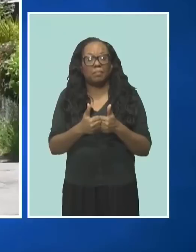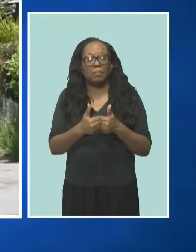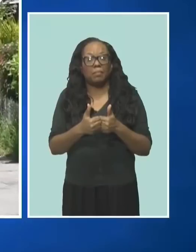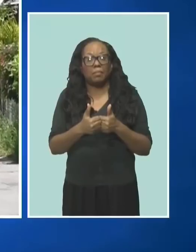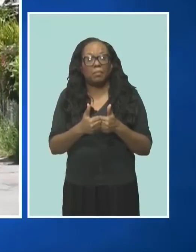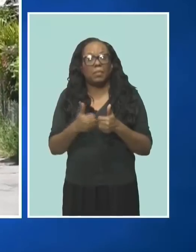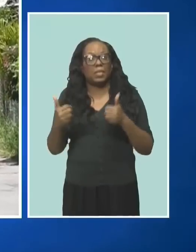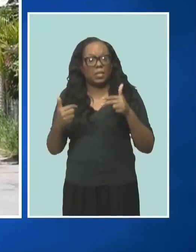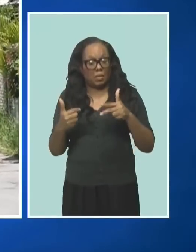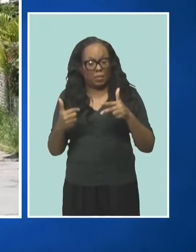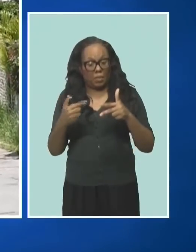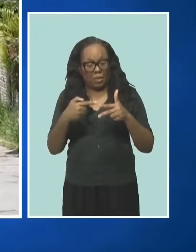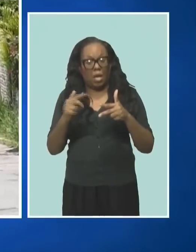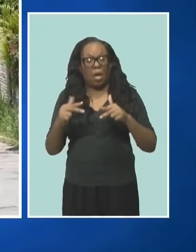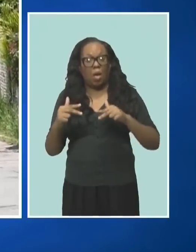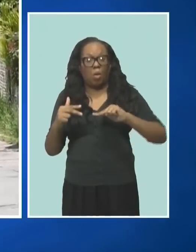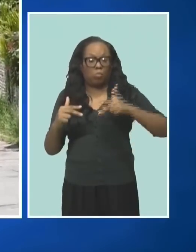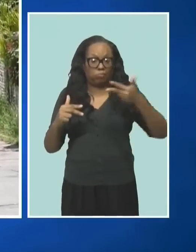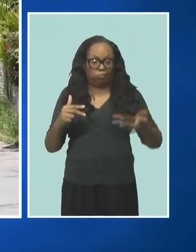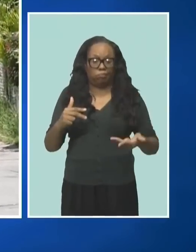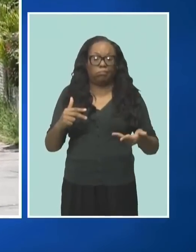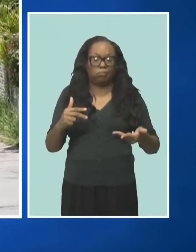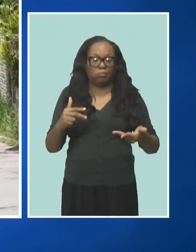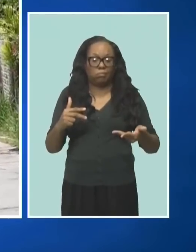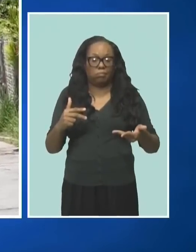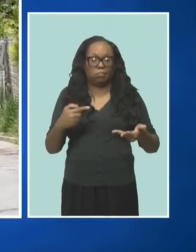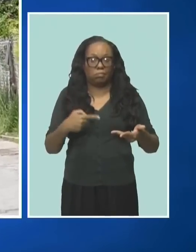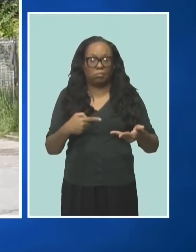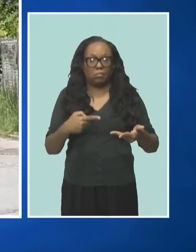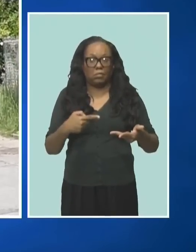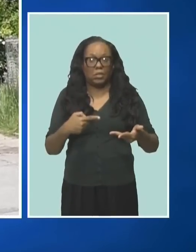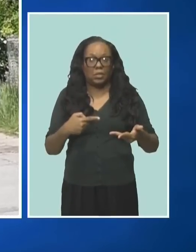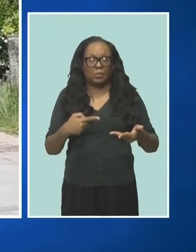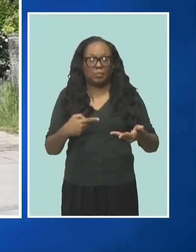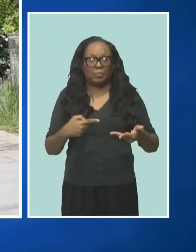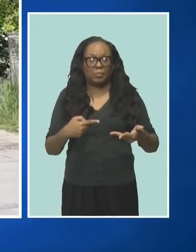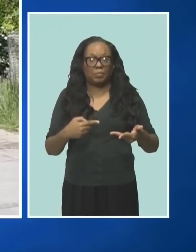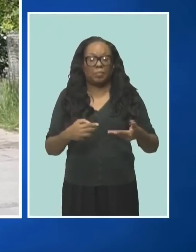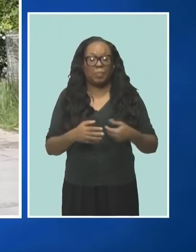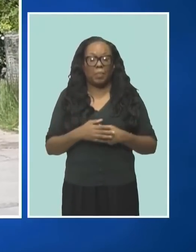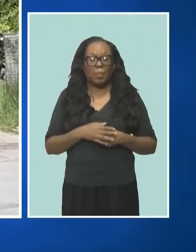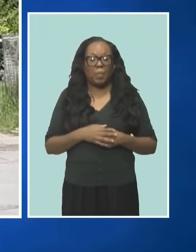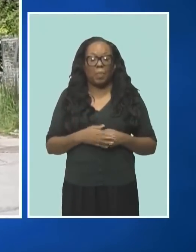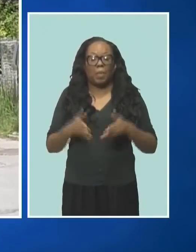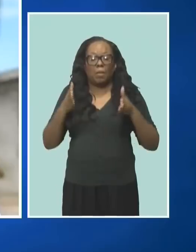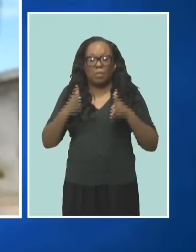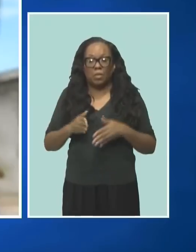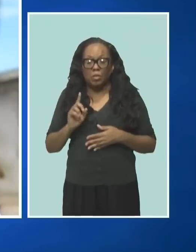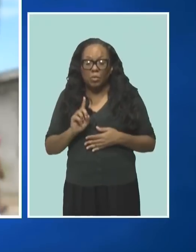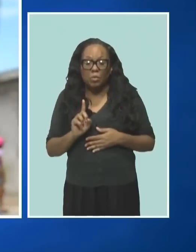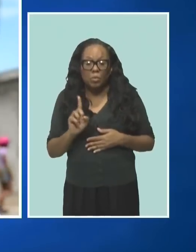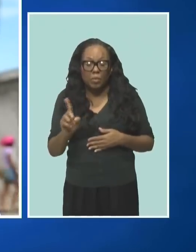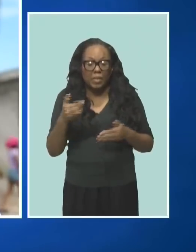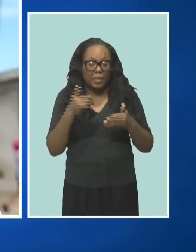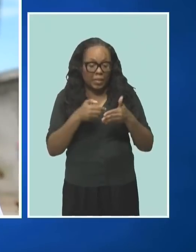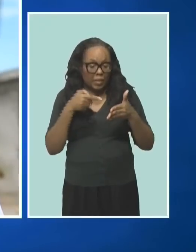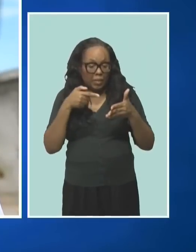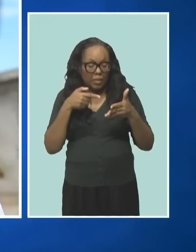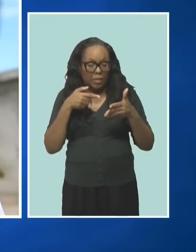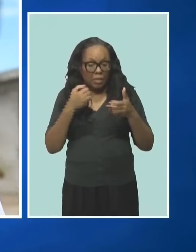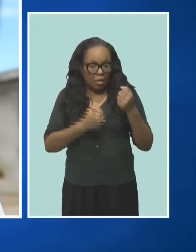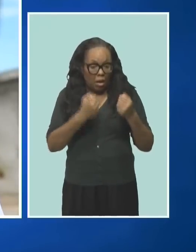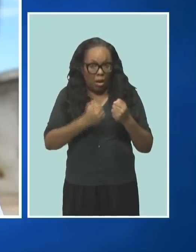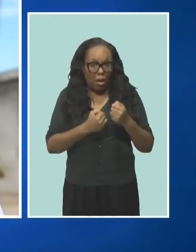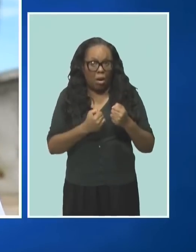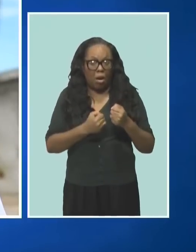overturned and landed on the right side. The assailant then went towards that vehicle, discharged a number of shots,